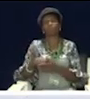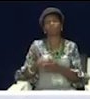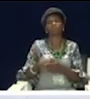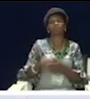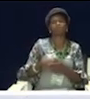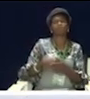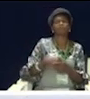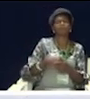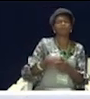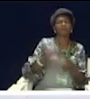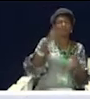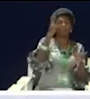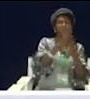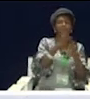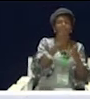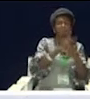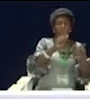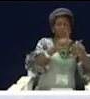Regular miracles,